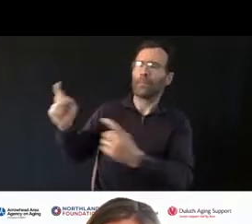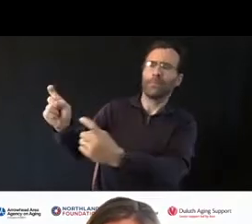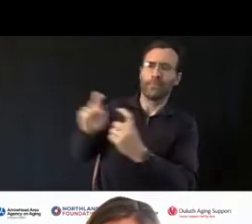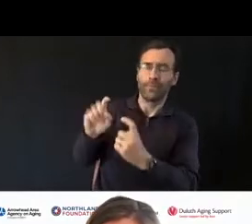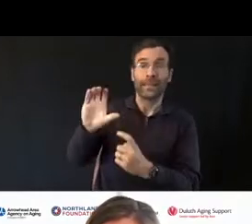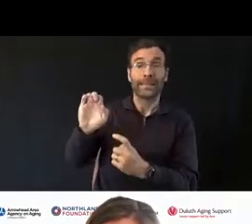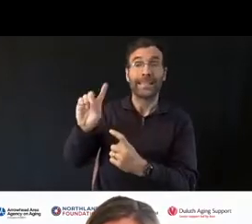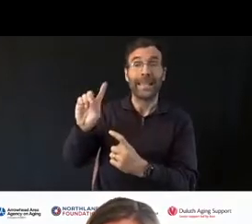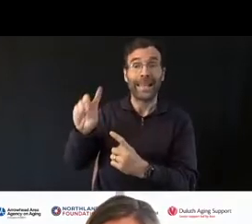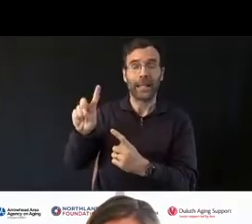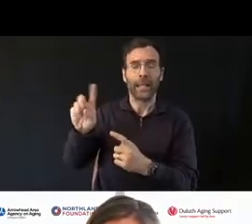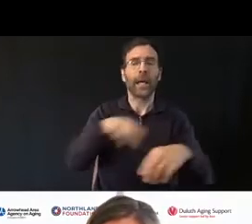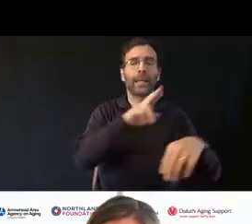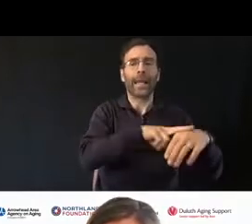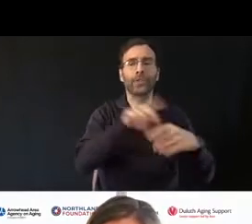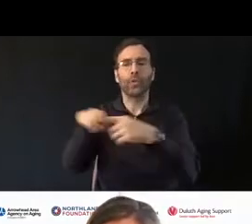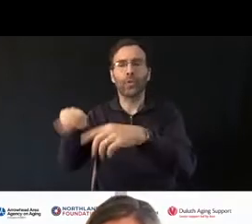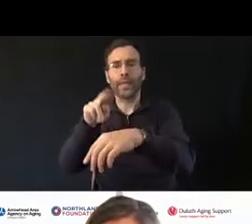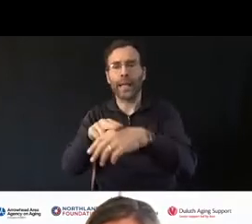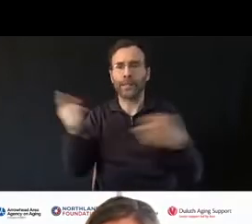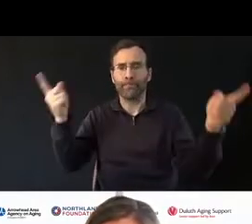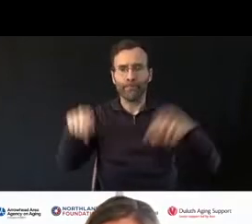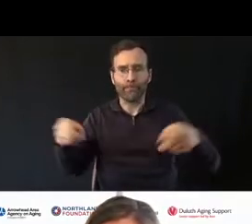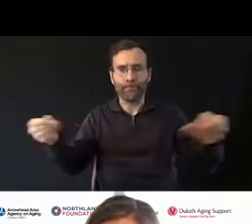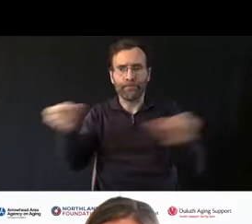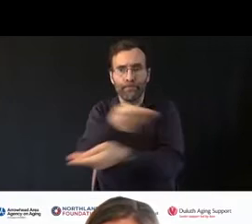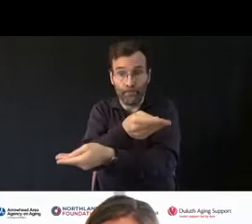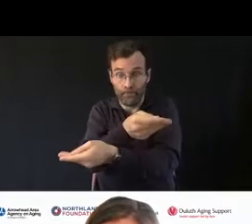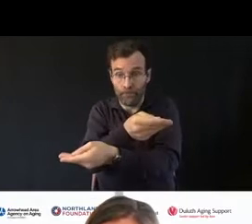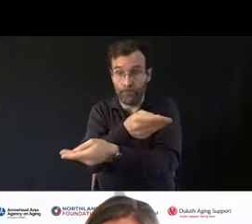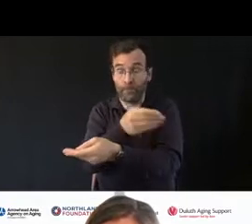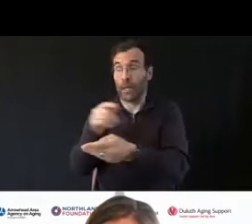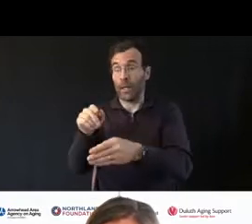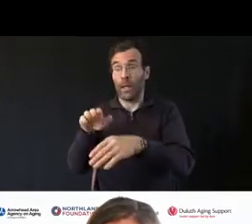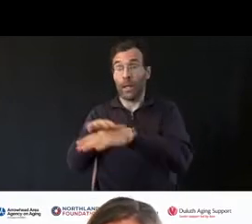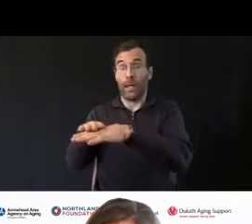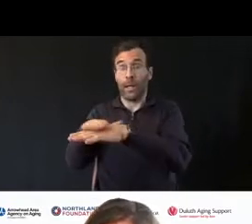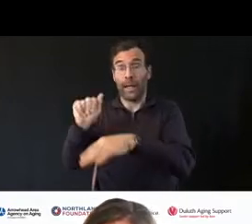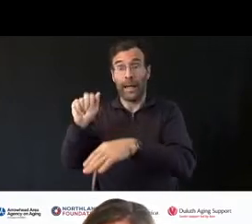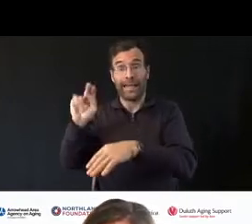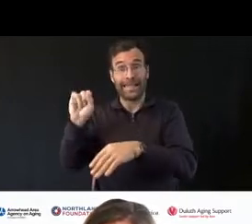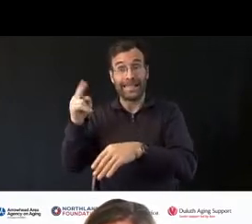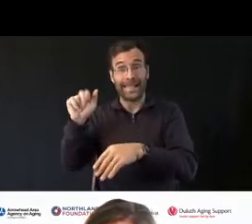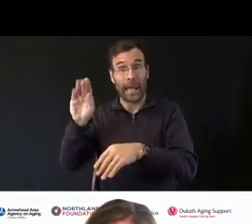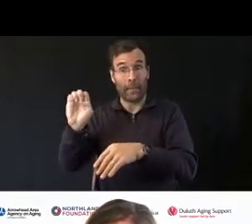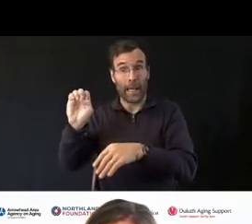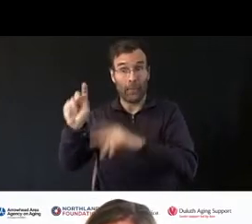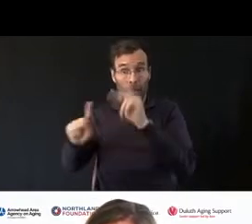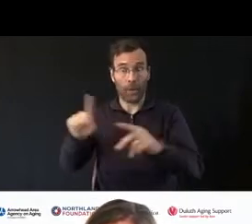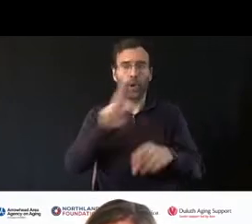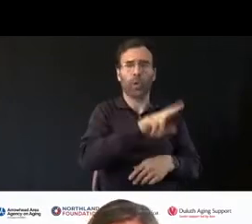in a nation-to-nation treaty process between the Anishinaabe people and the United States government. By recognizing